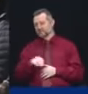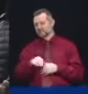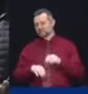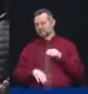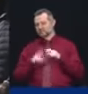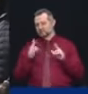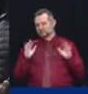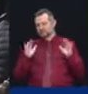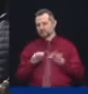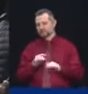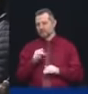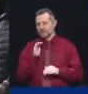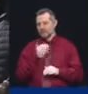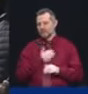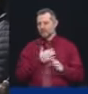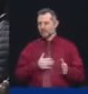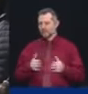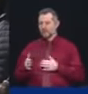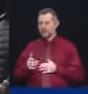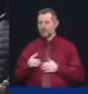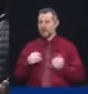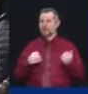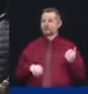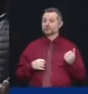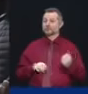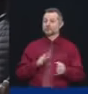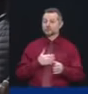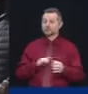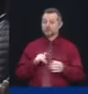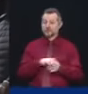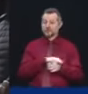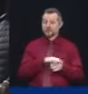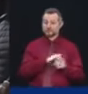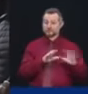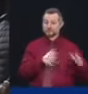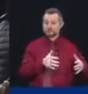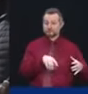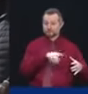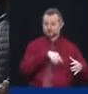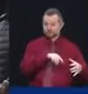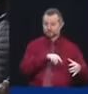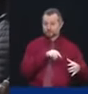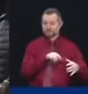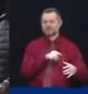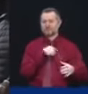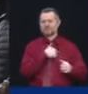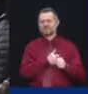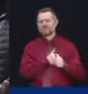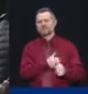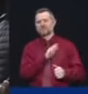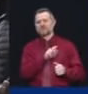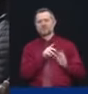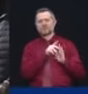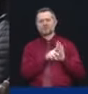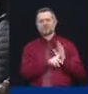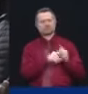current plan. The concert area will operate pursuant to the concert protocol.